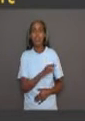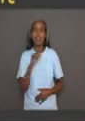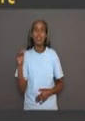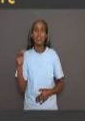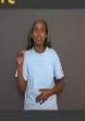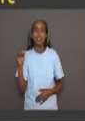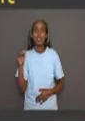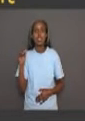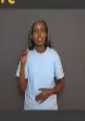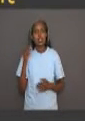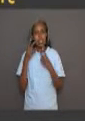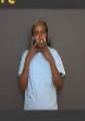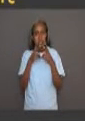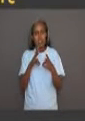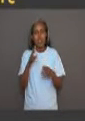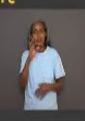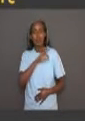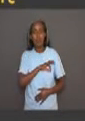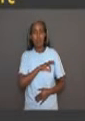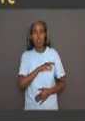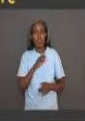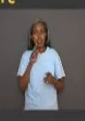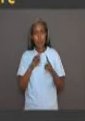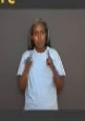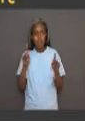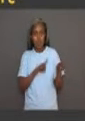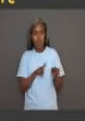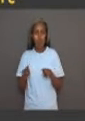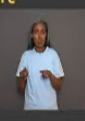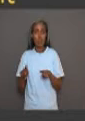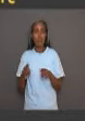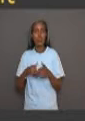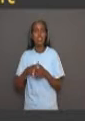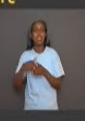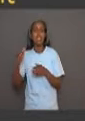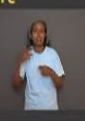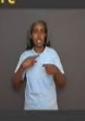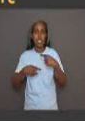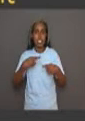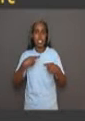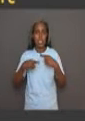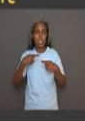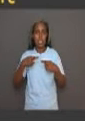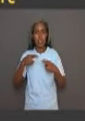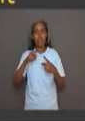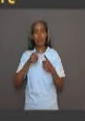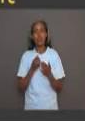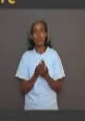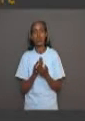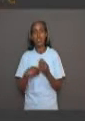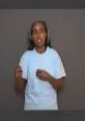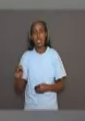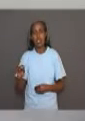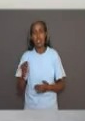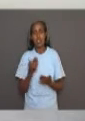the desired profit, but also the expenses related to the sale,